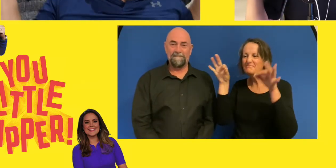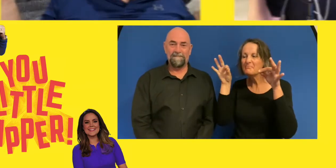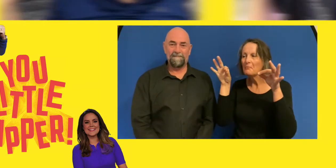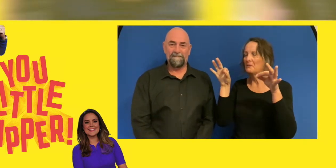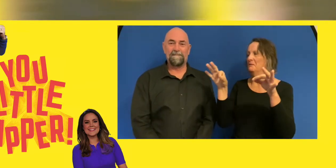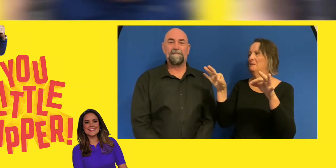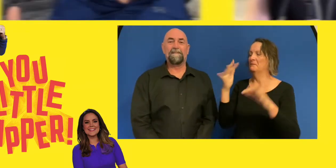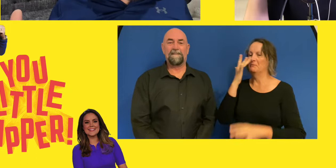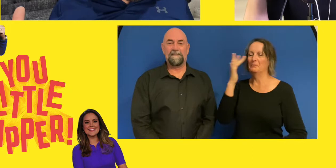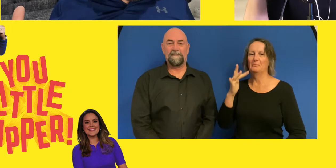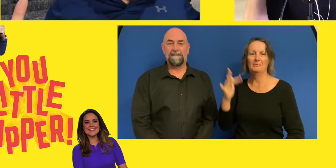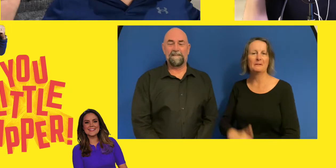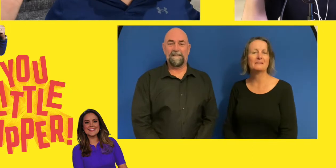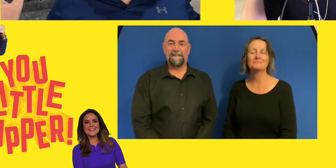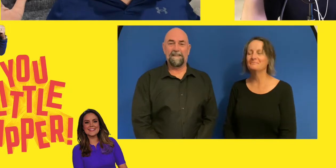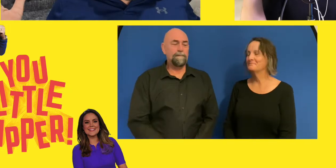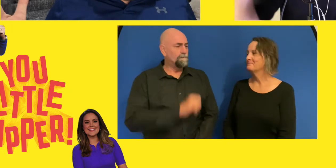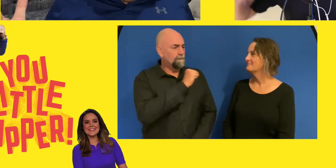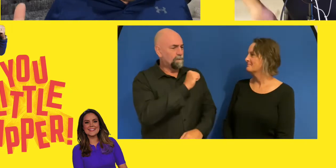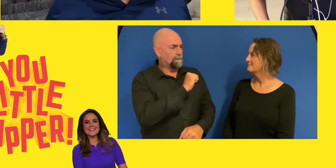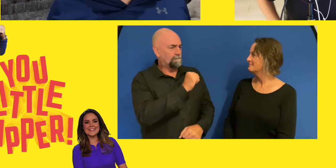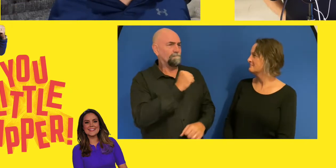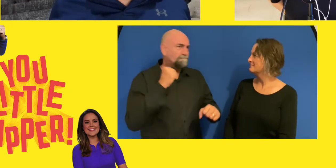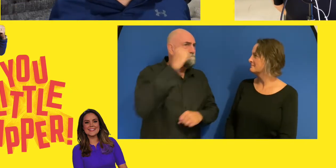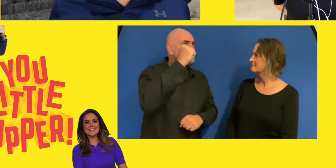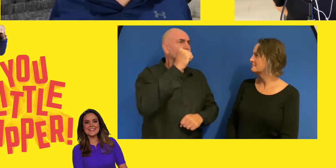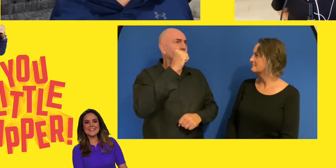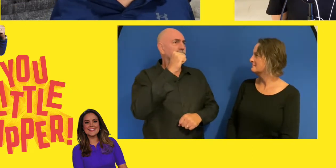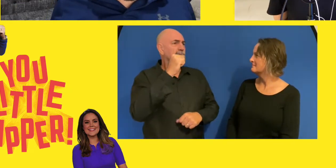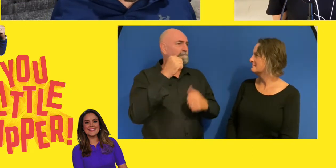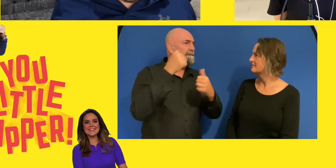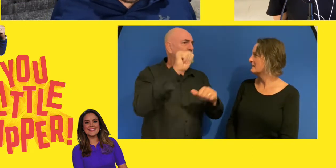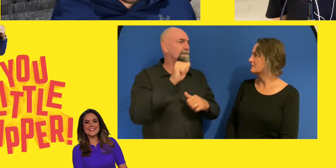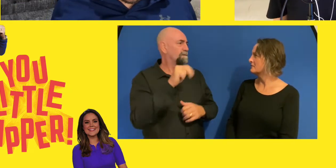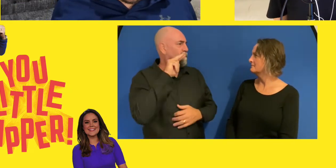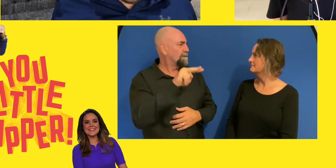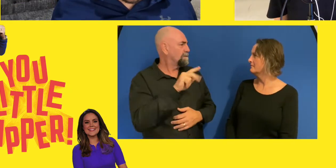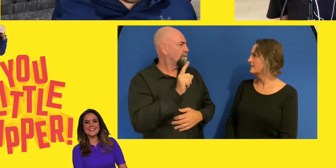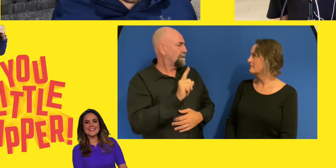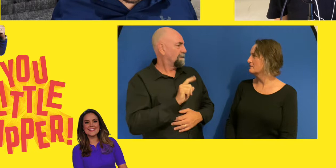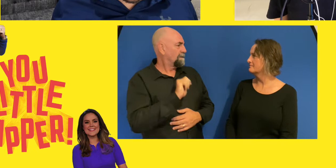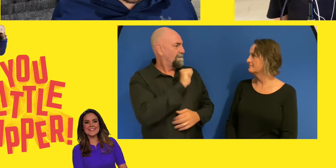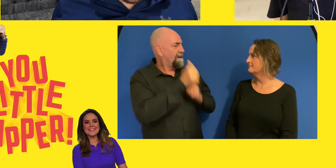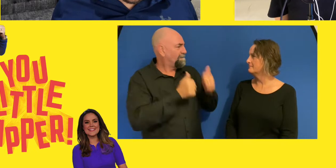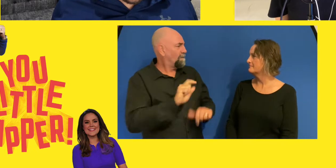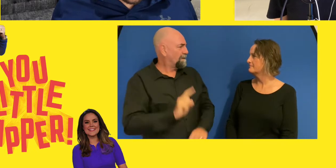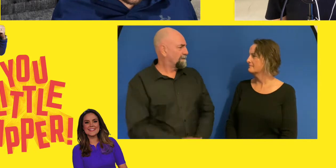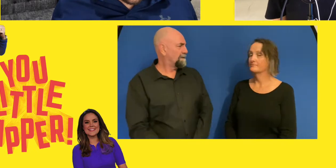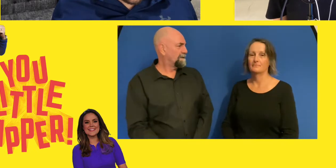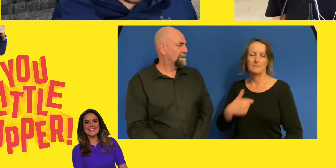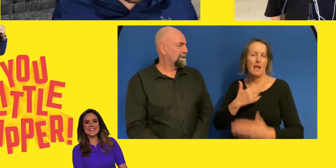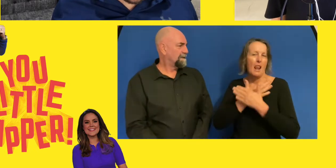Ew. Georgie Tunney, what's your You Little Ripper moment? Well, I've really enjoyed today because I love